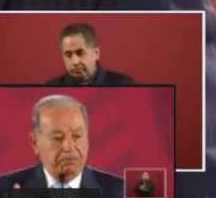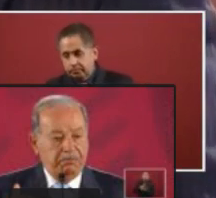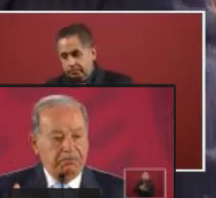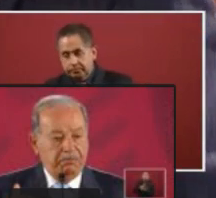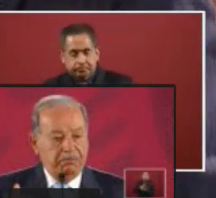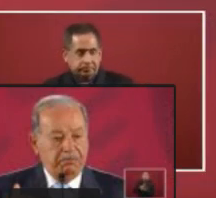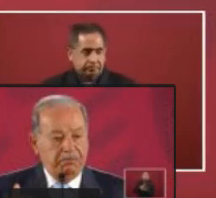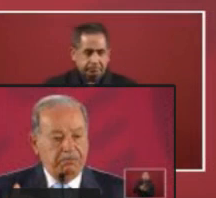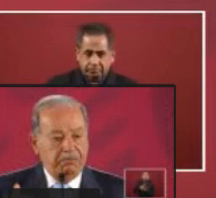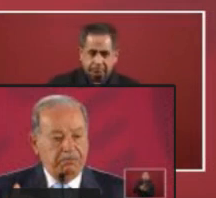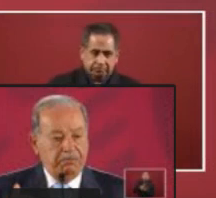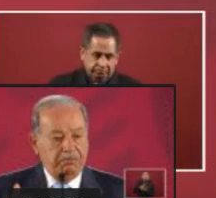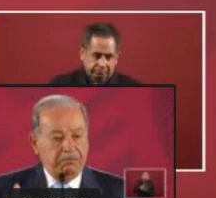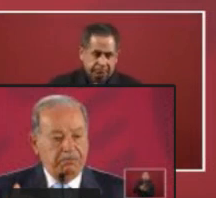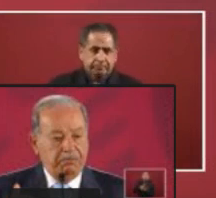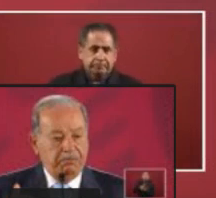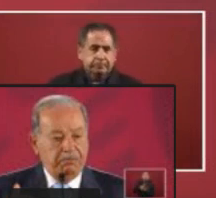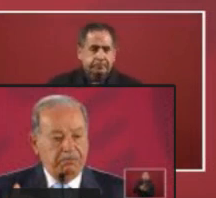been the landline,